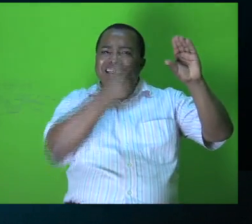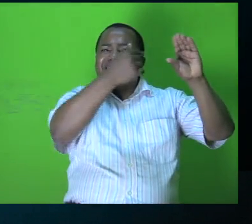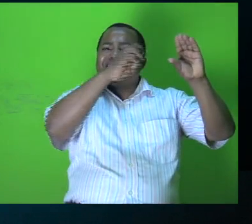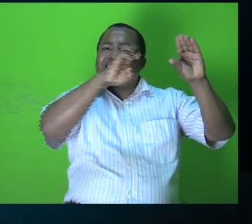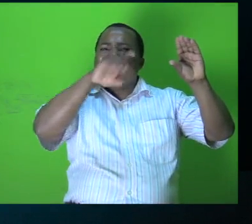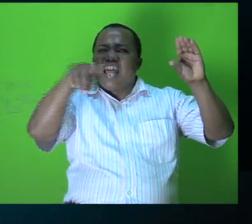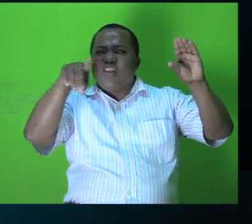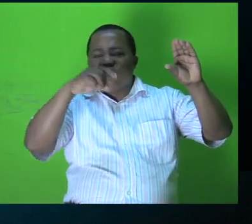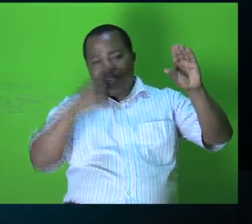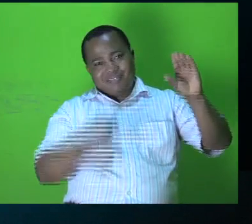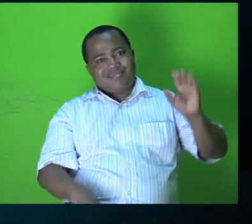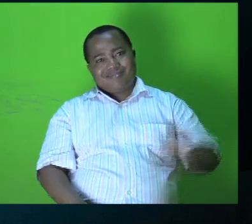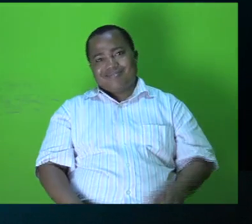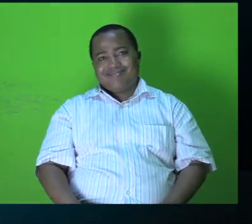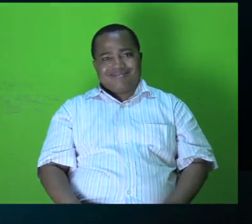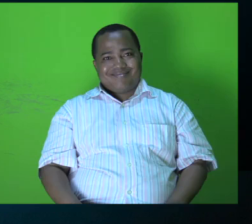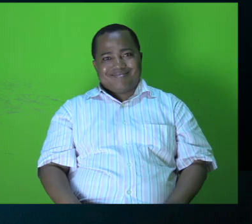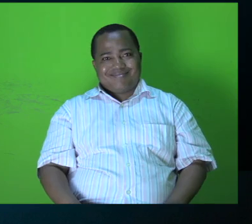Telophase.